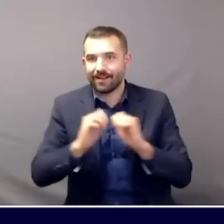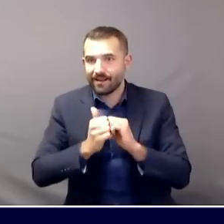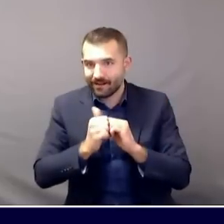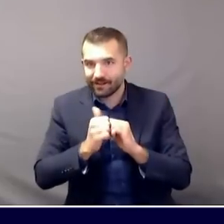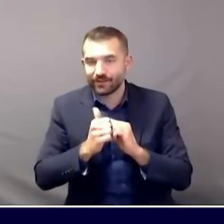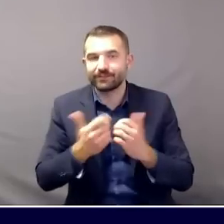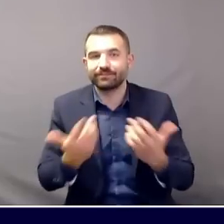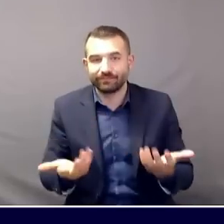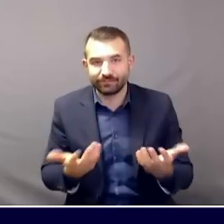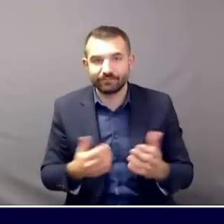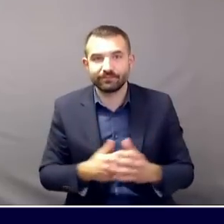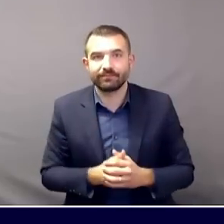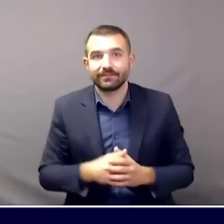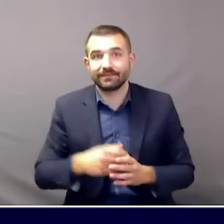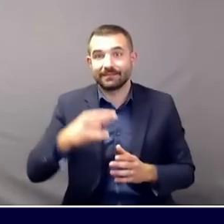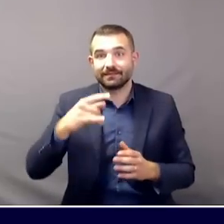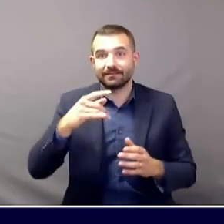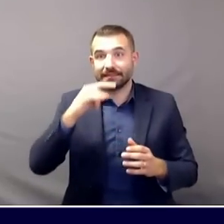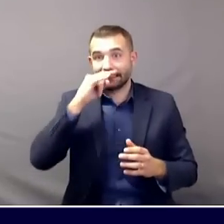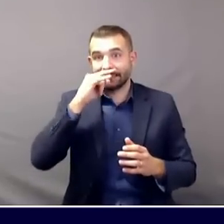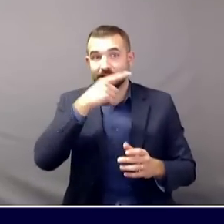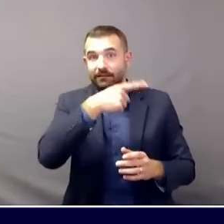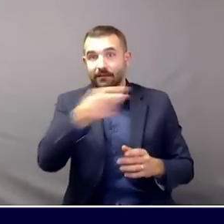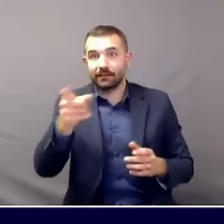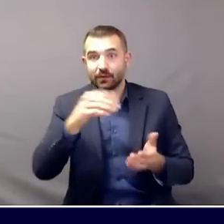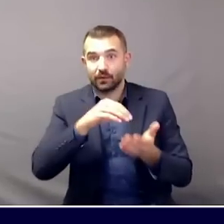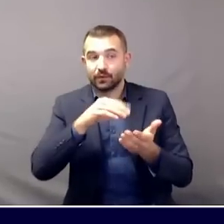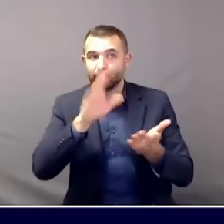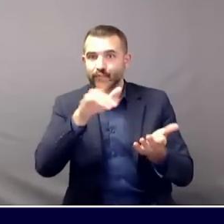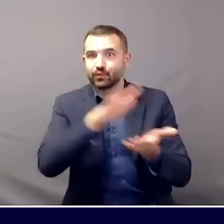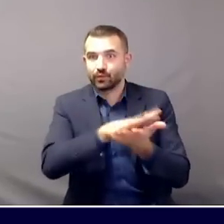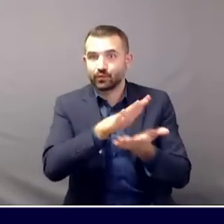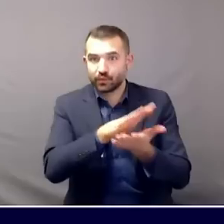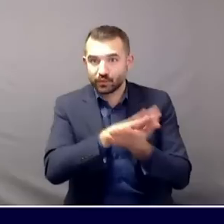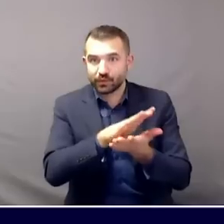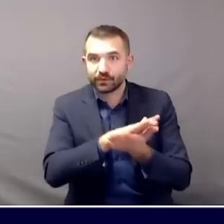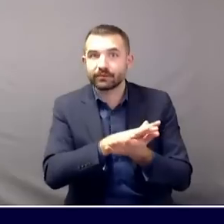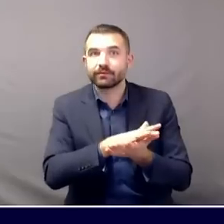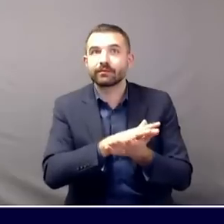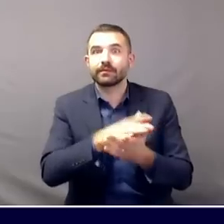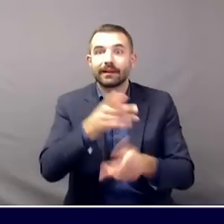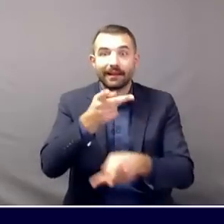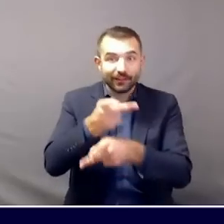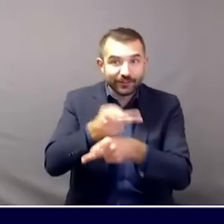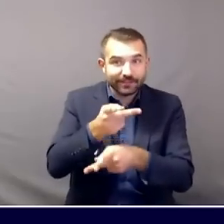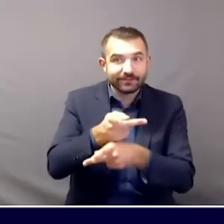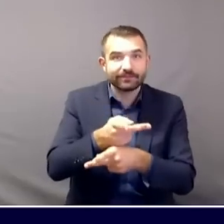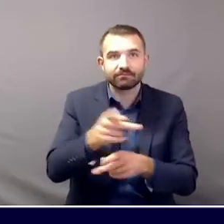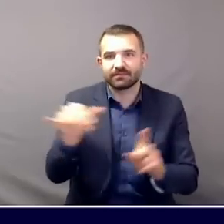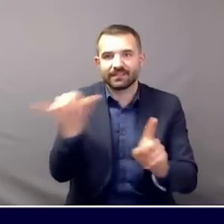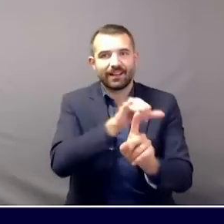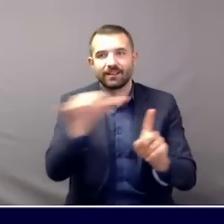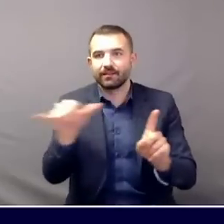kids to be in school. Because in the spring, when both were limited in terms of in-person learning and